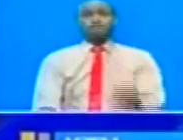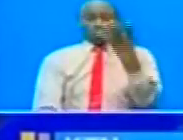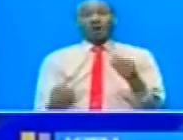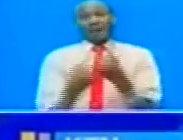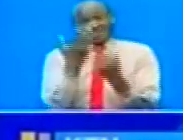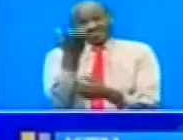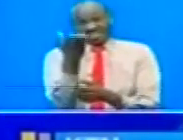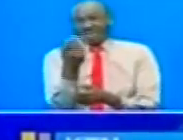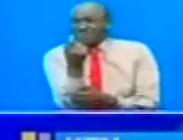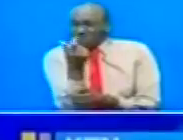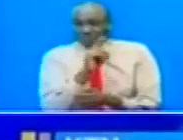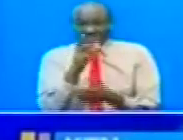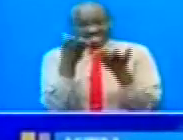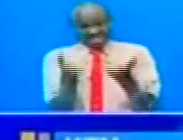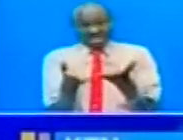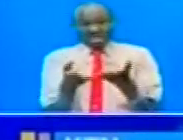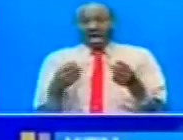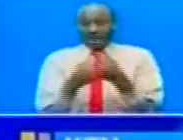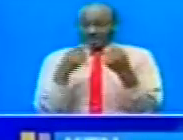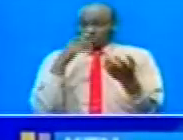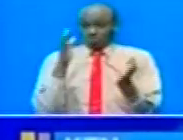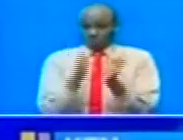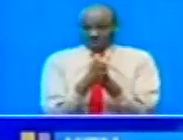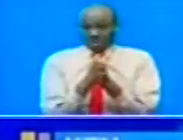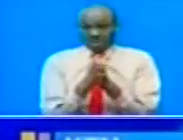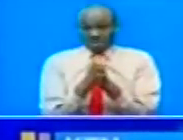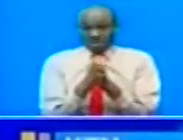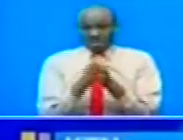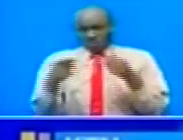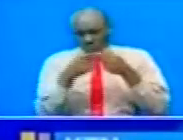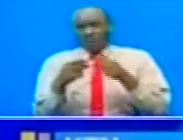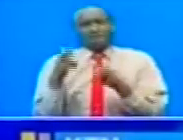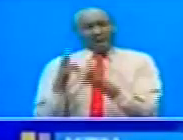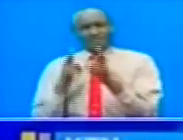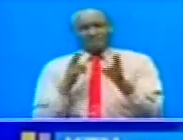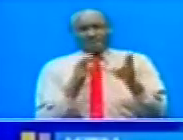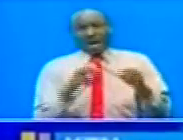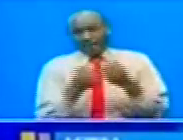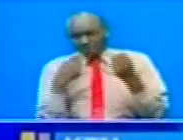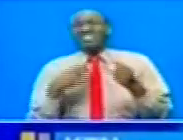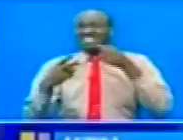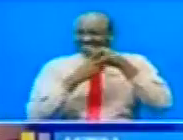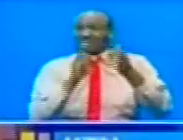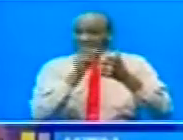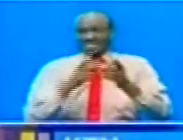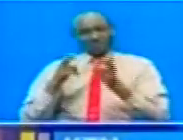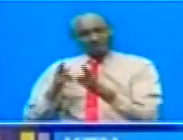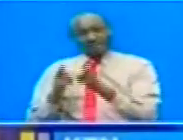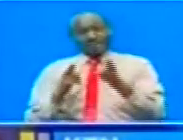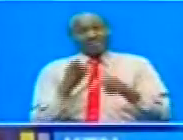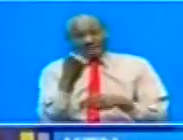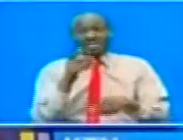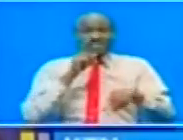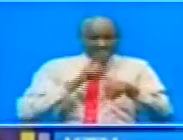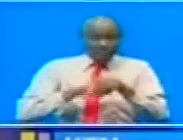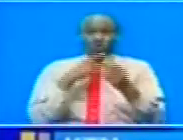happened a few minutes ago. That was followed by brief gunfire that lasted about 7 minutes. And when we would talk